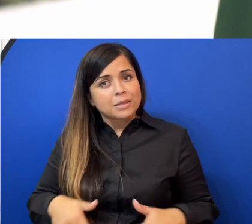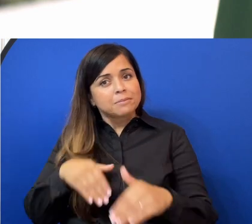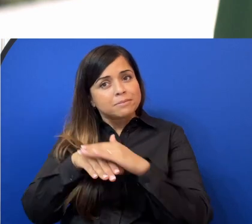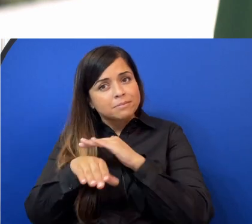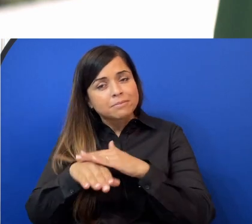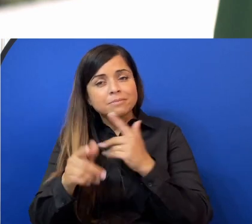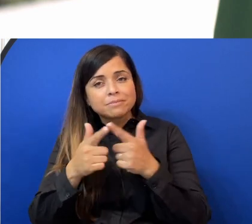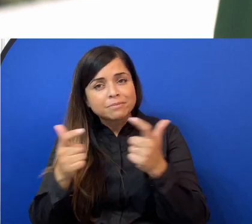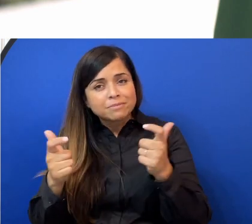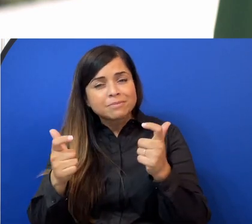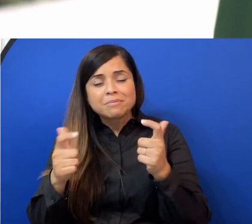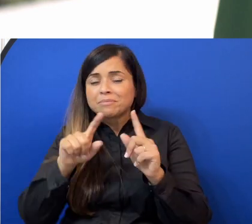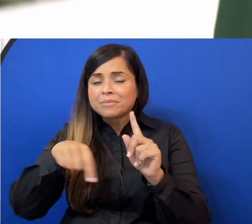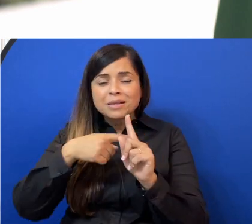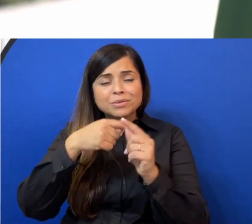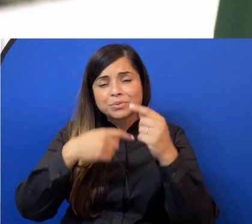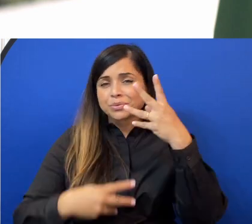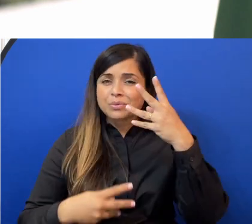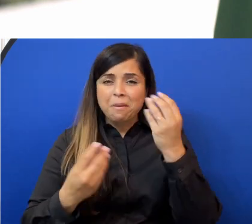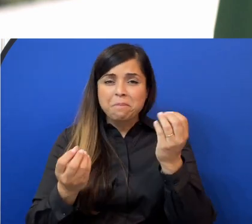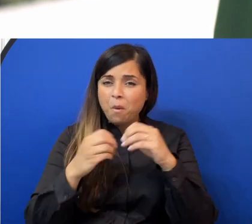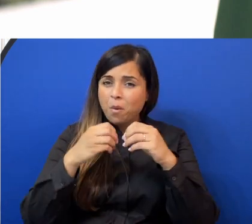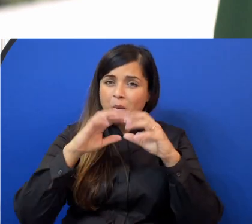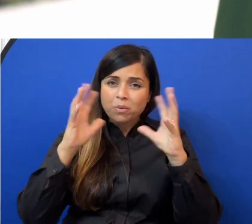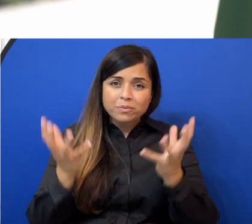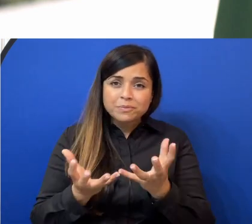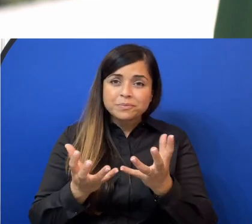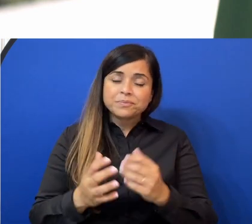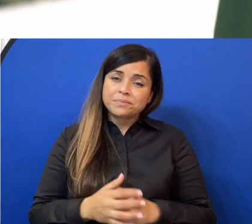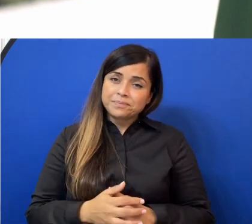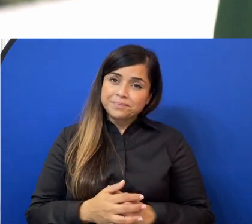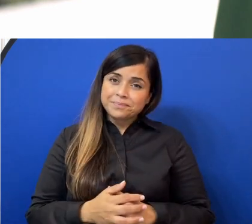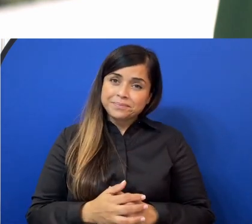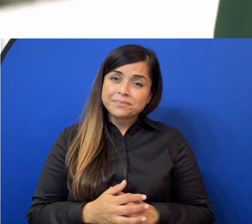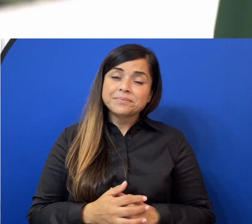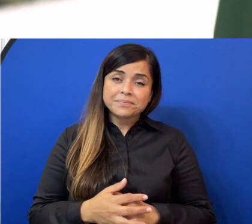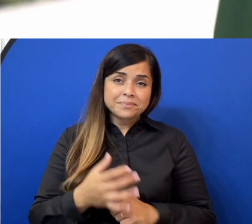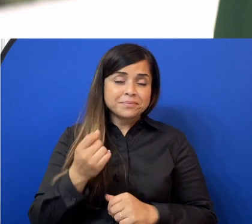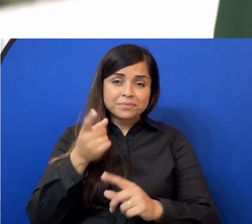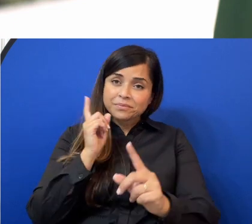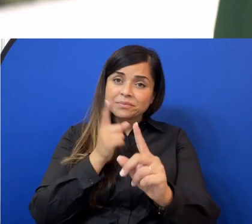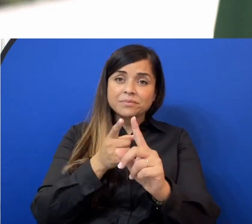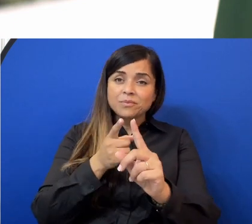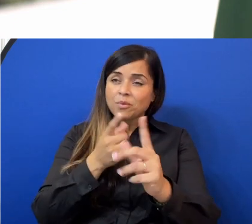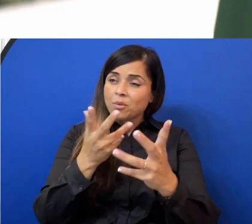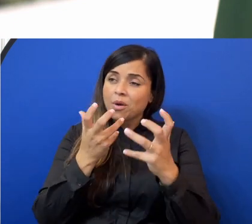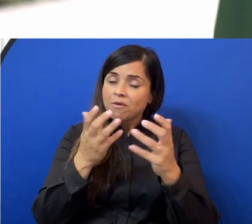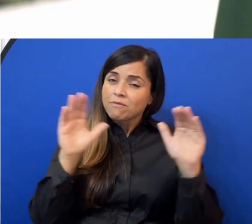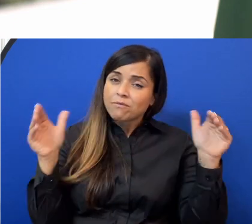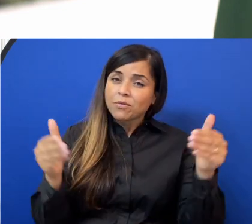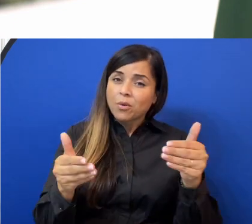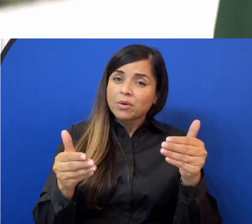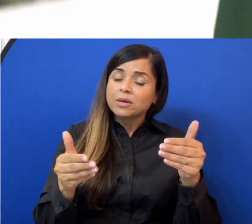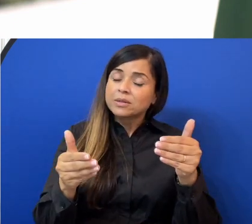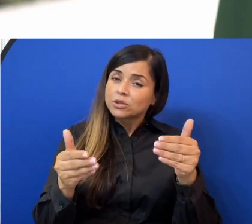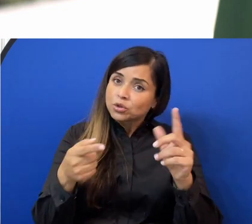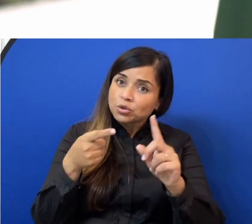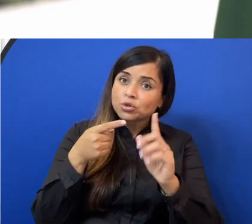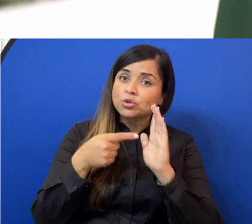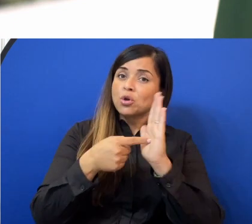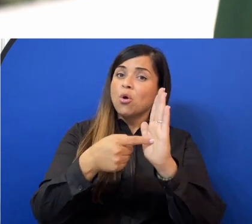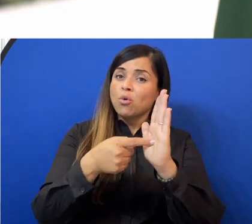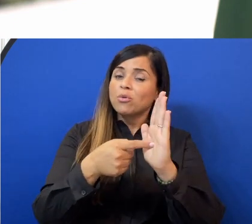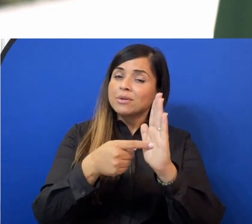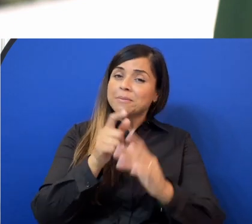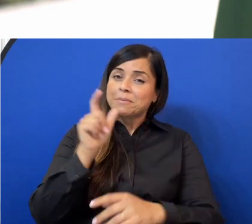Canada, the Imamat and its institutions have sought to help educate and illuminate the Muslim world's rich contributions